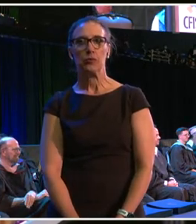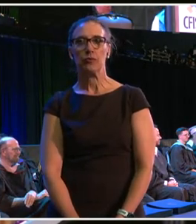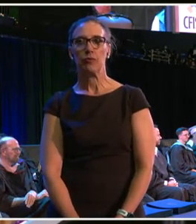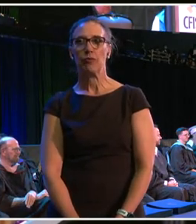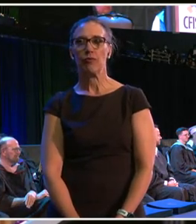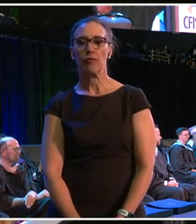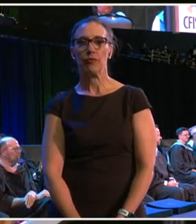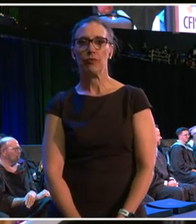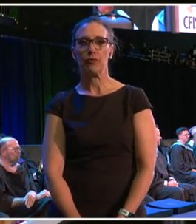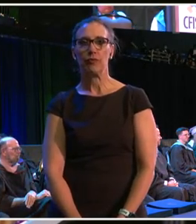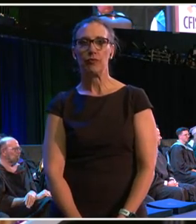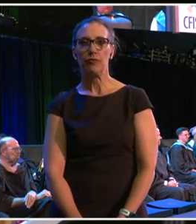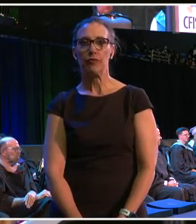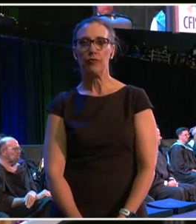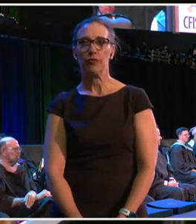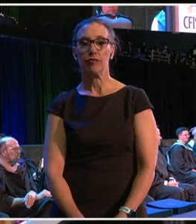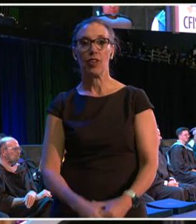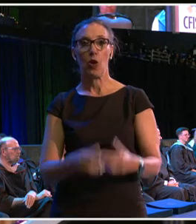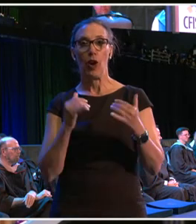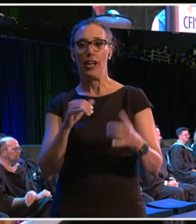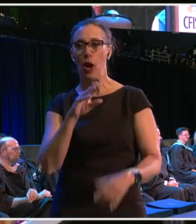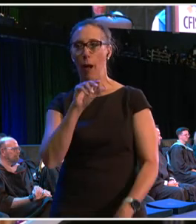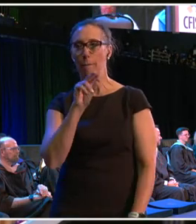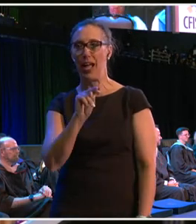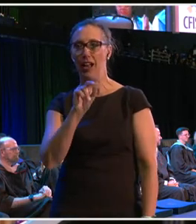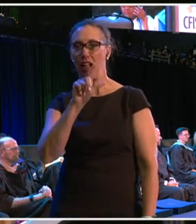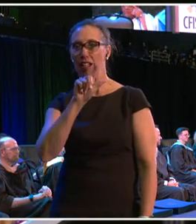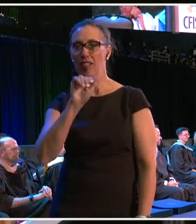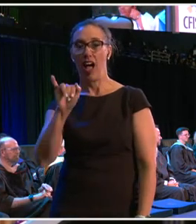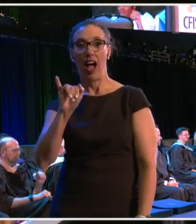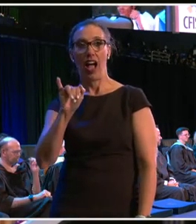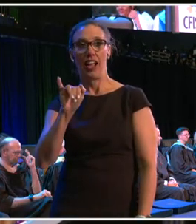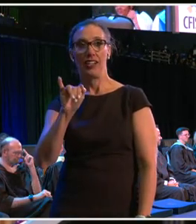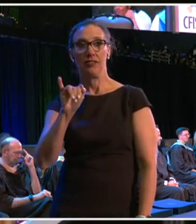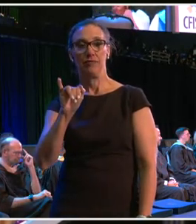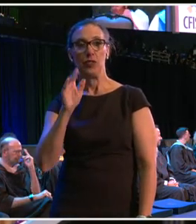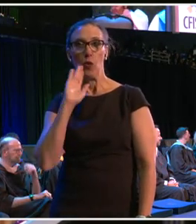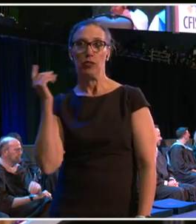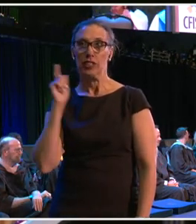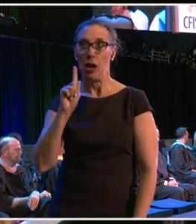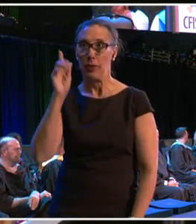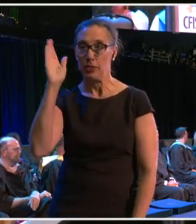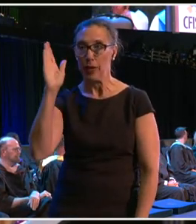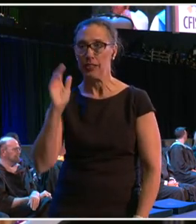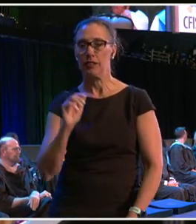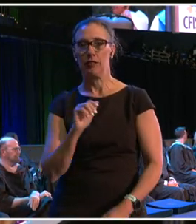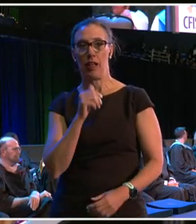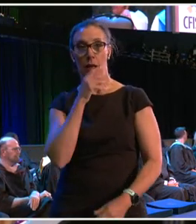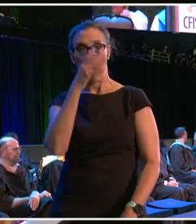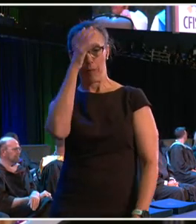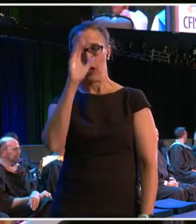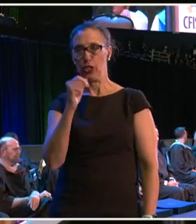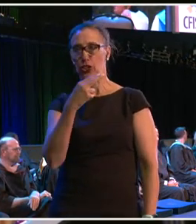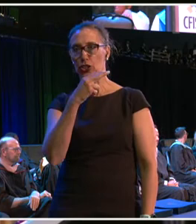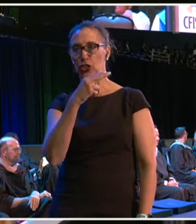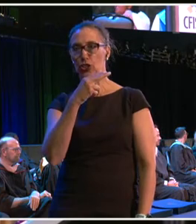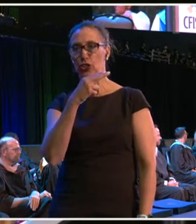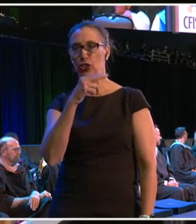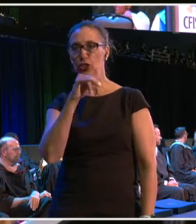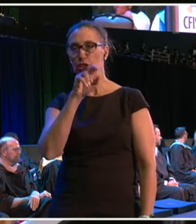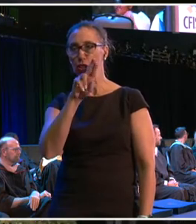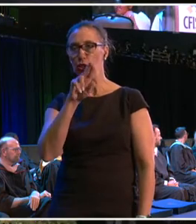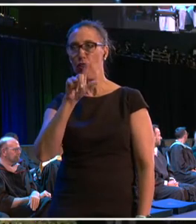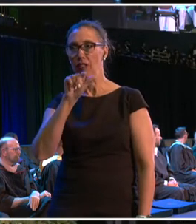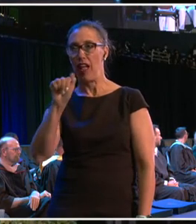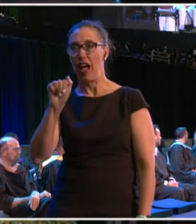At this time, honor graduate Ben Lai will deliver our graduation address. Ben is the son of Chu Lai and Bun